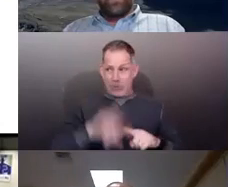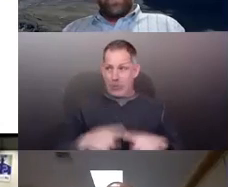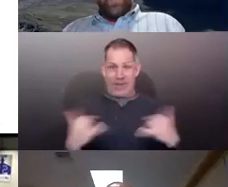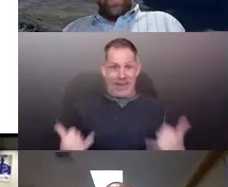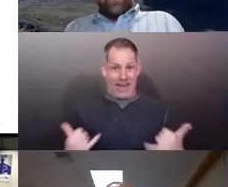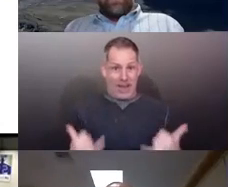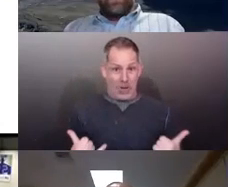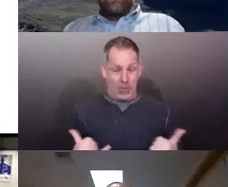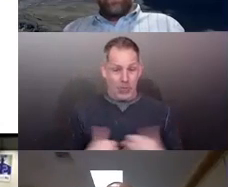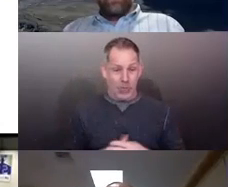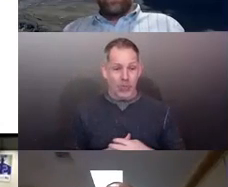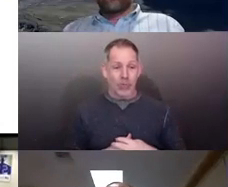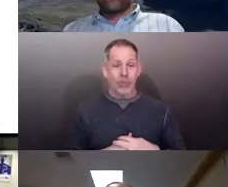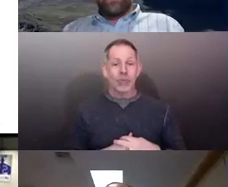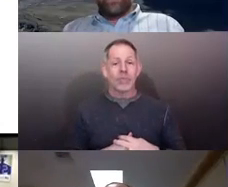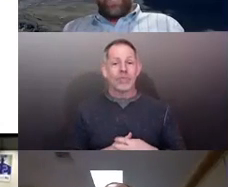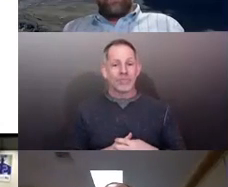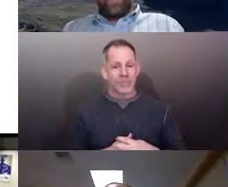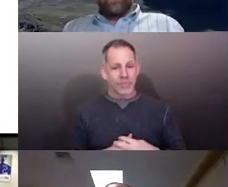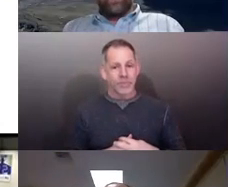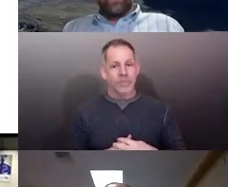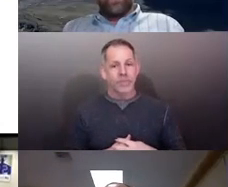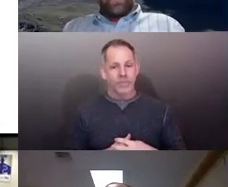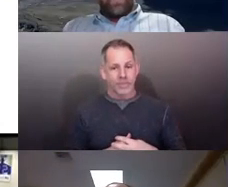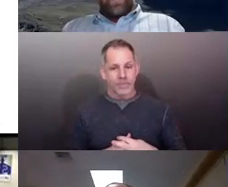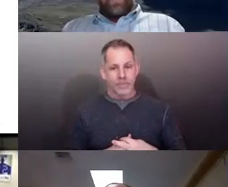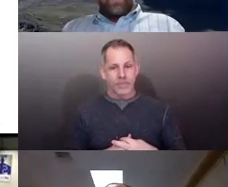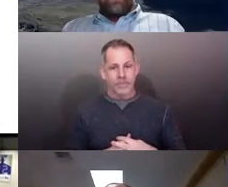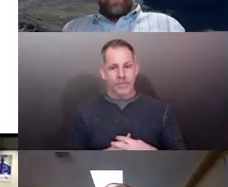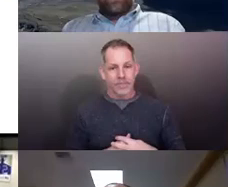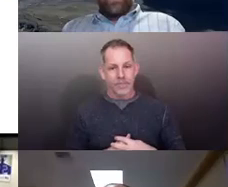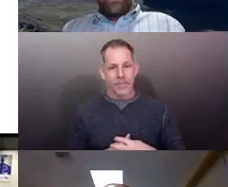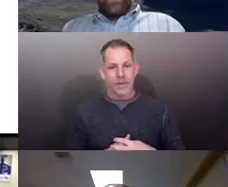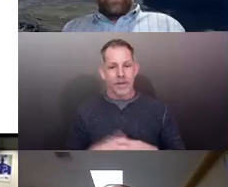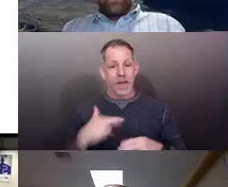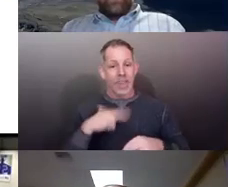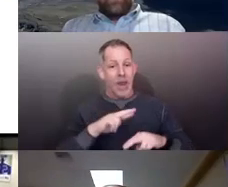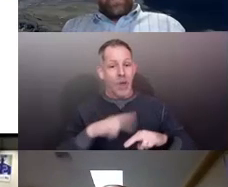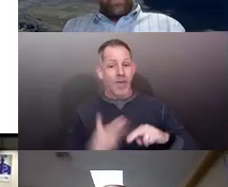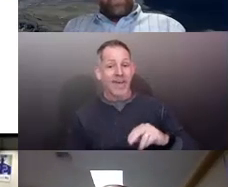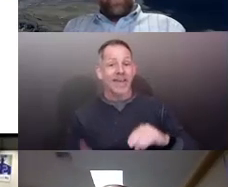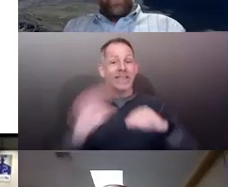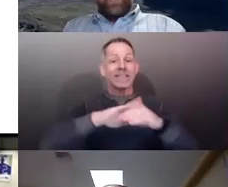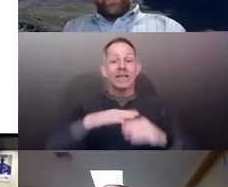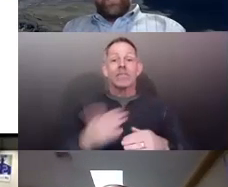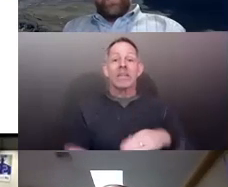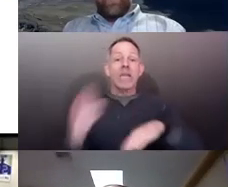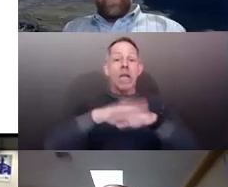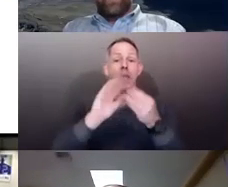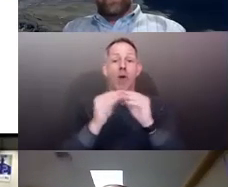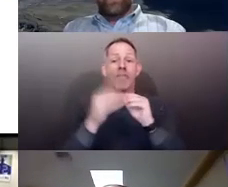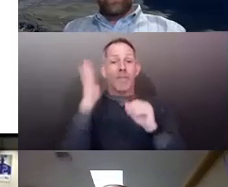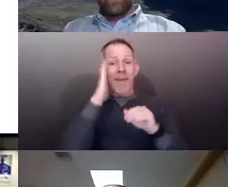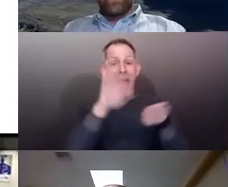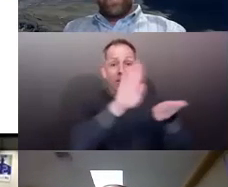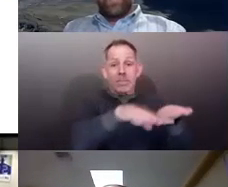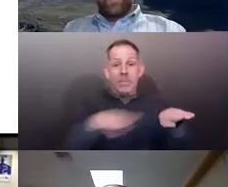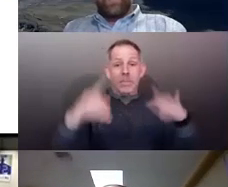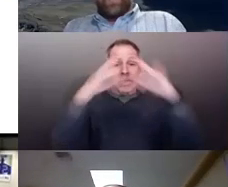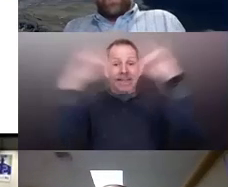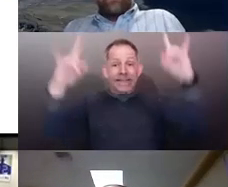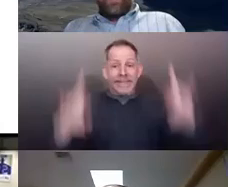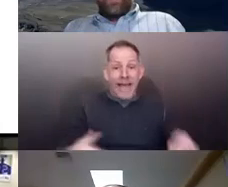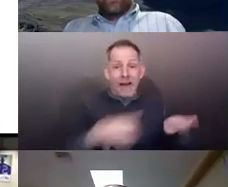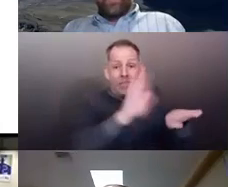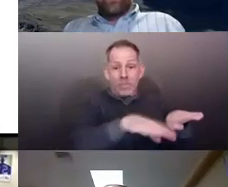augment the amount of bed space we have available. Folks may not remember, but at one point, we actually were looking at